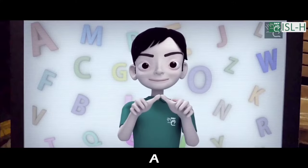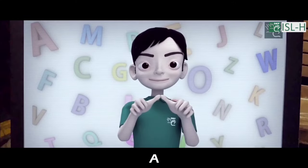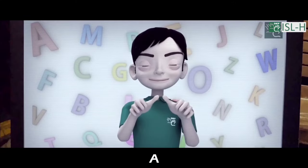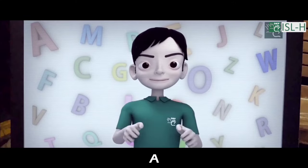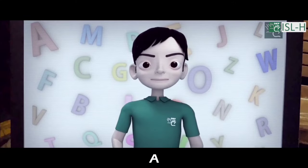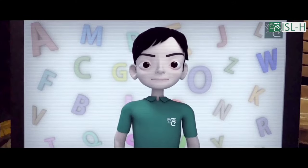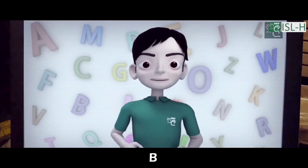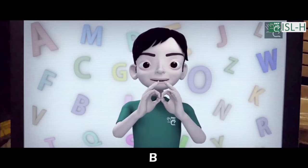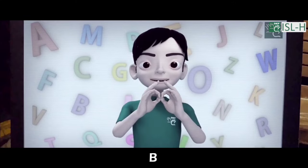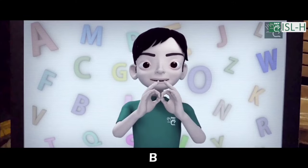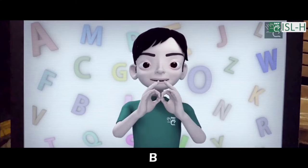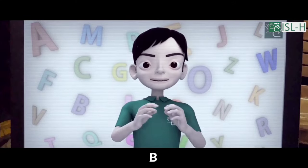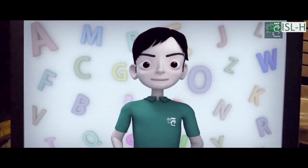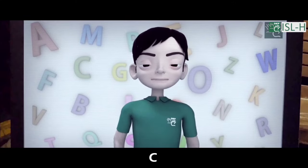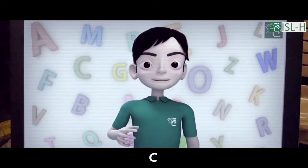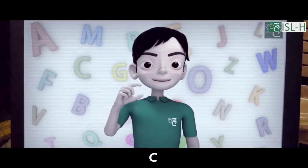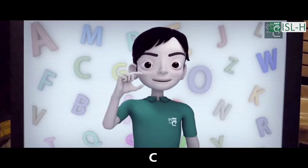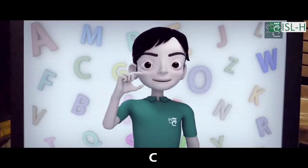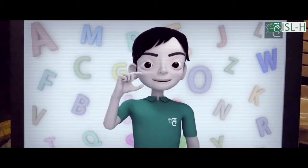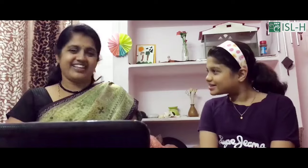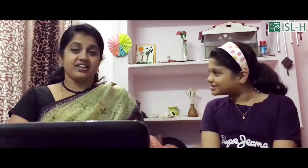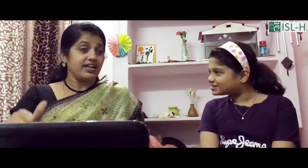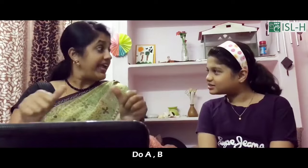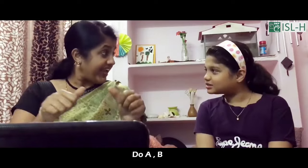language. Yes.